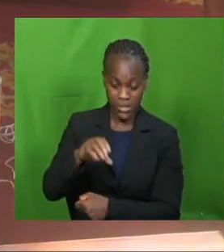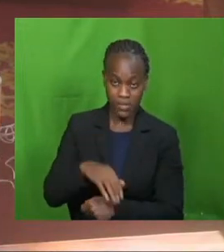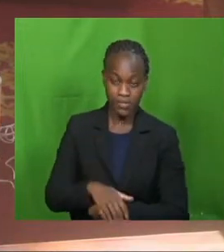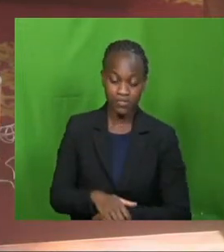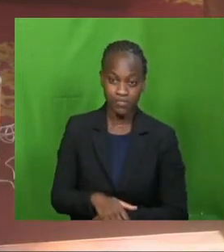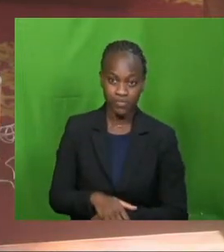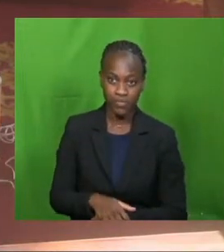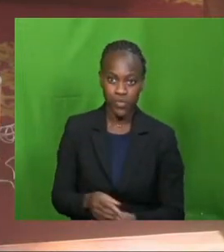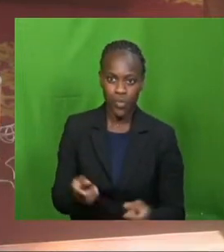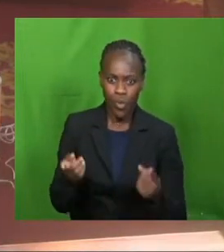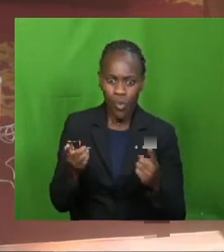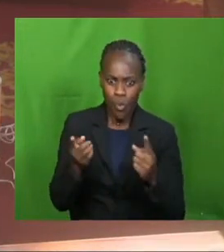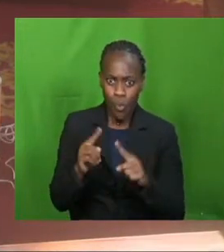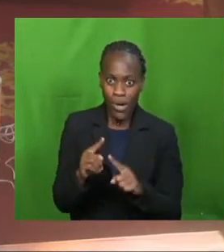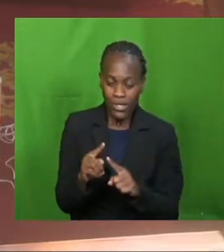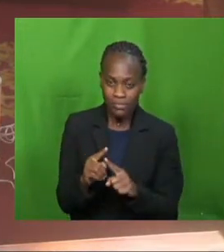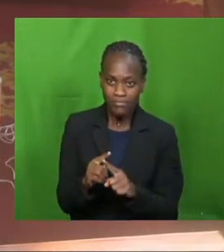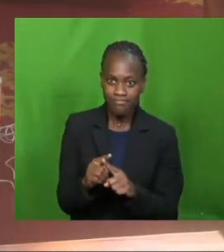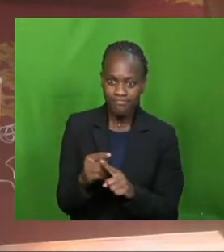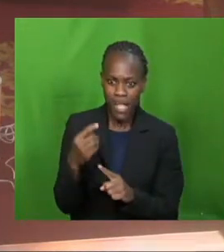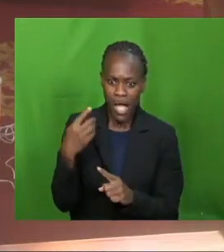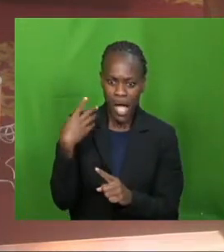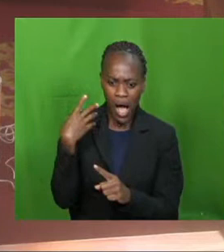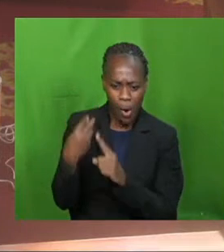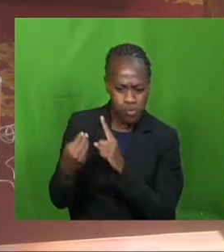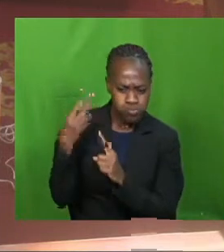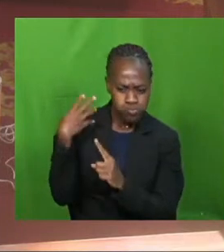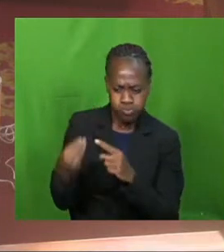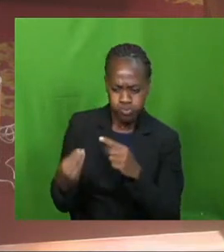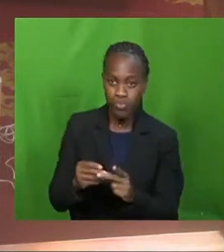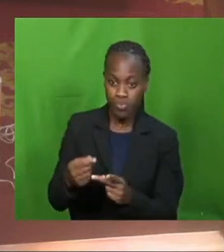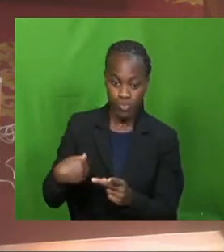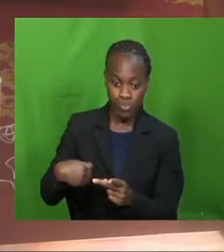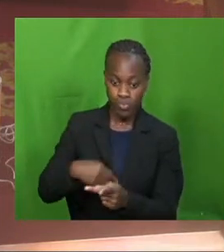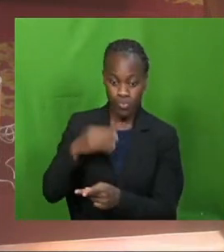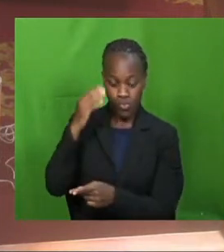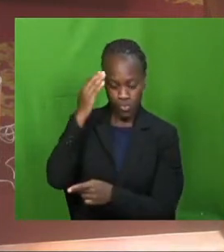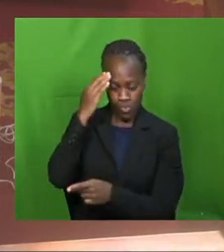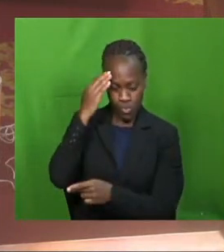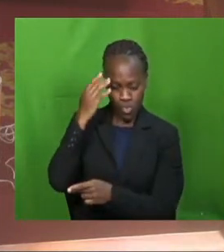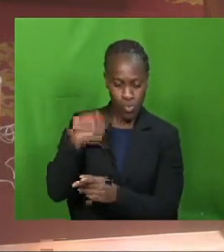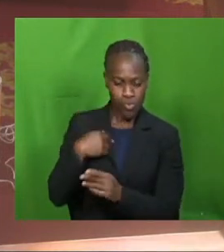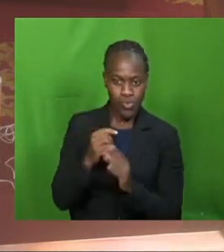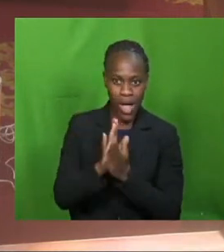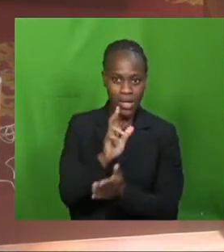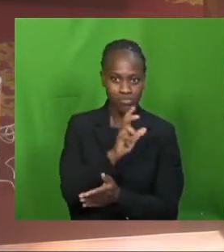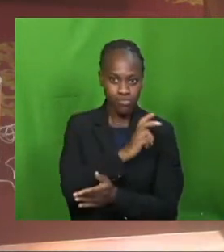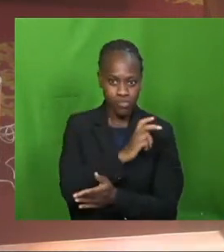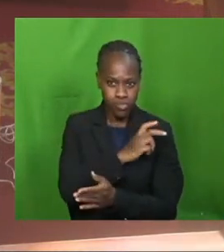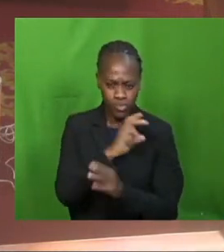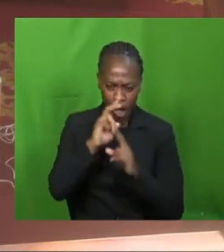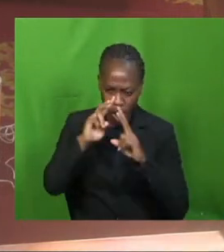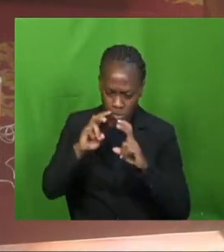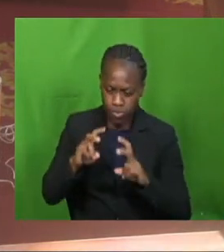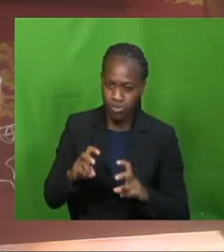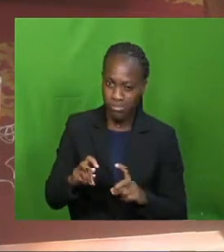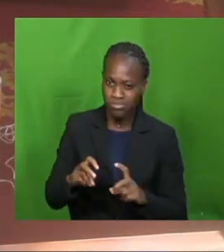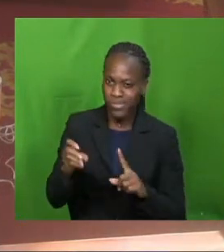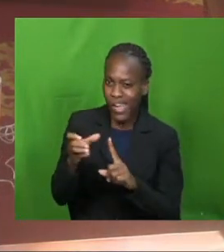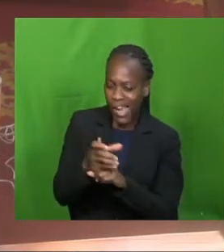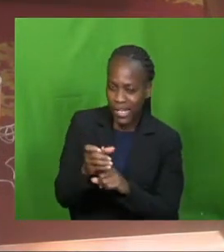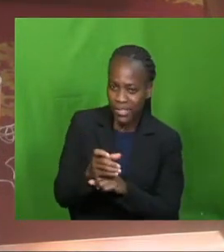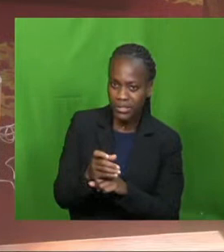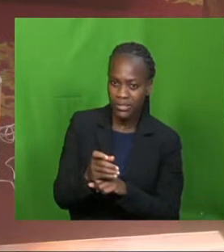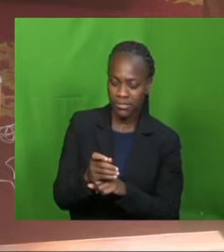are brought to our attention, government quickly condemns such attacks and engages to identify and prosecute offenders. The Ministry